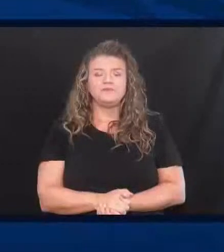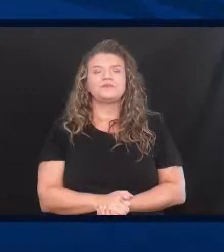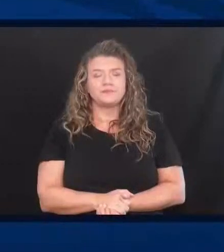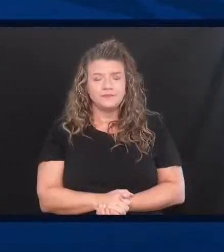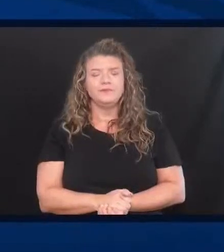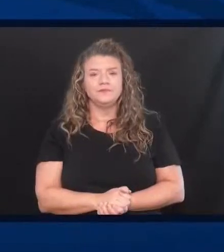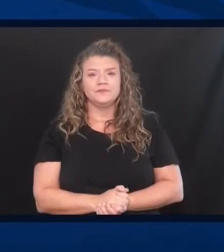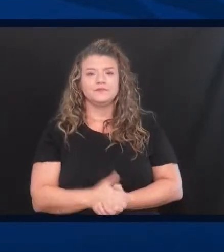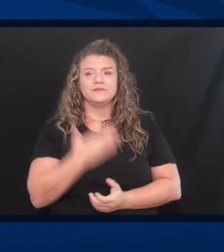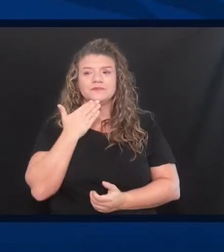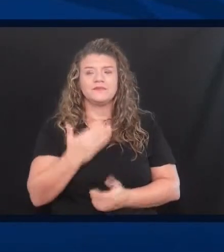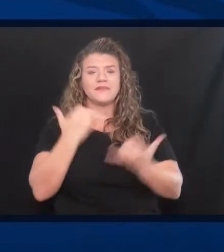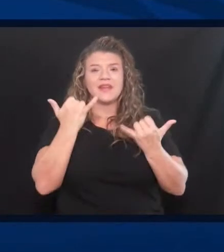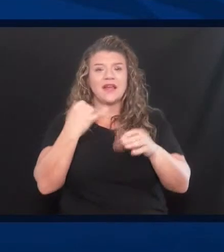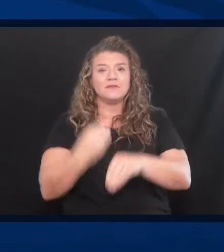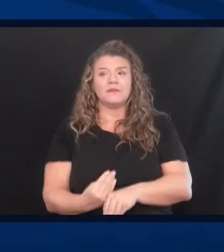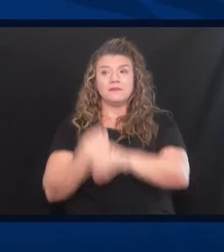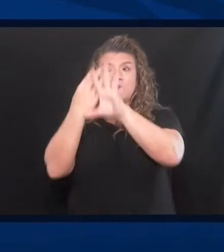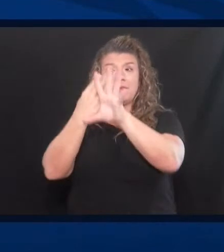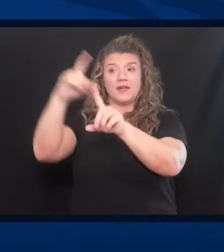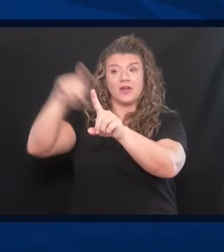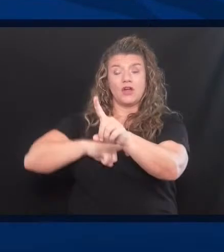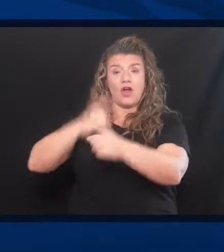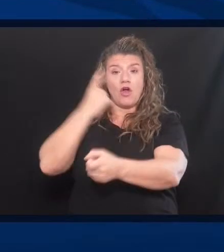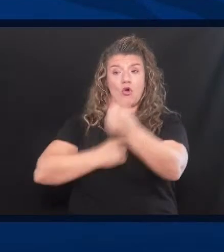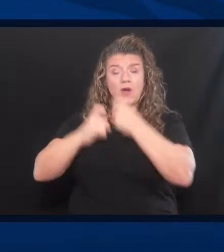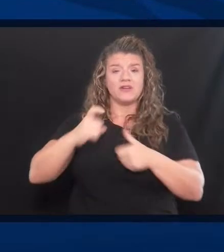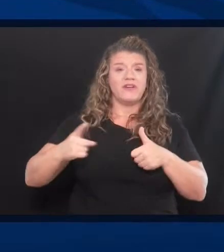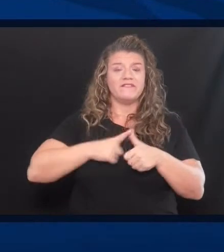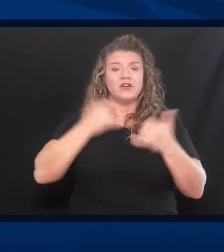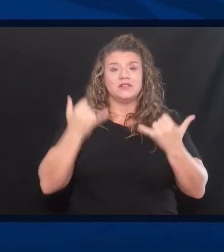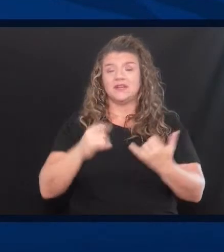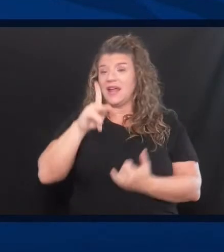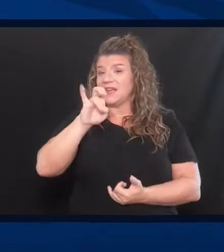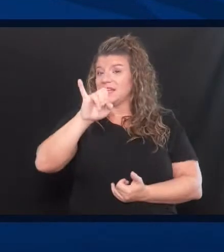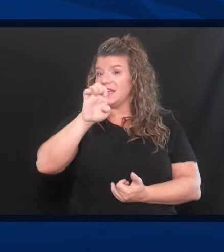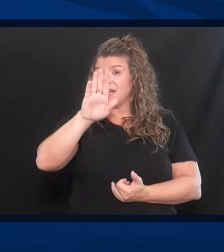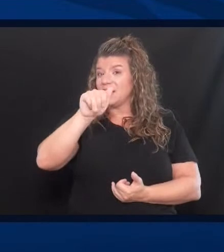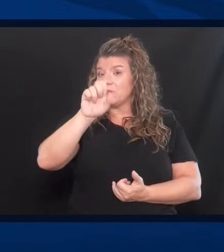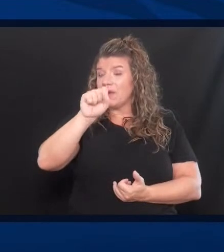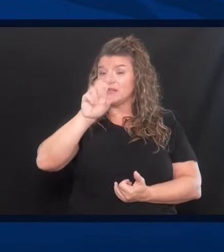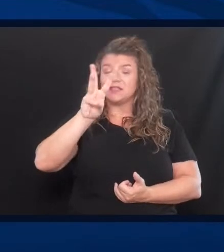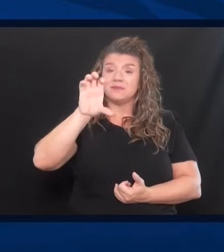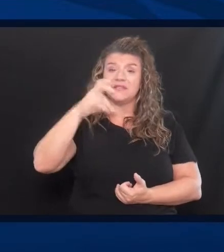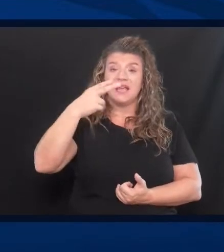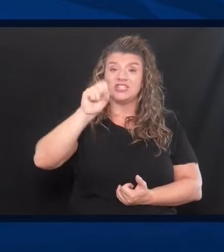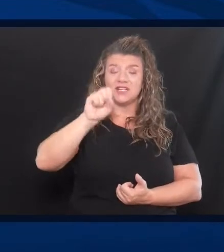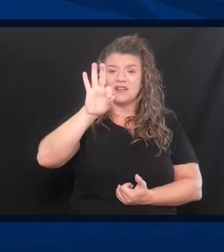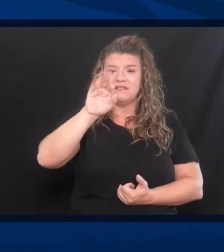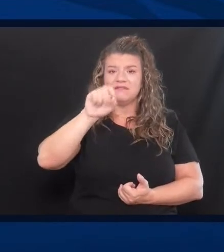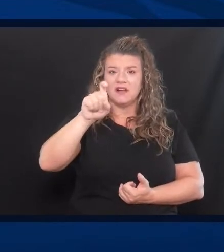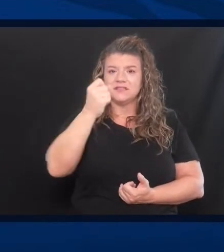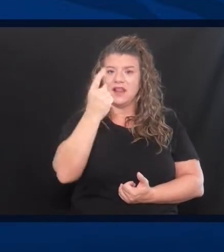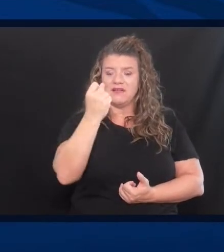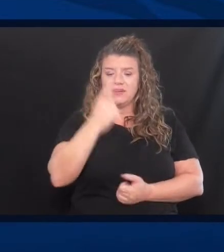Thank you, sir. We'll now go to questions from members of the media. The first today from Kenny Bass with WCHS and Fox 11.